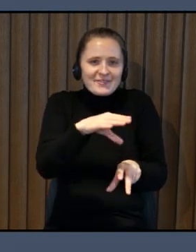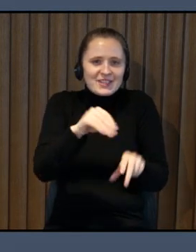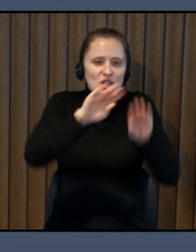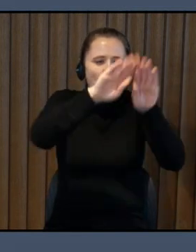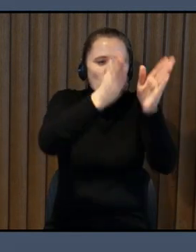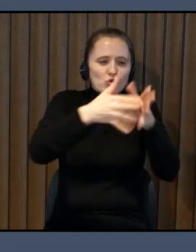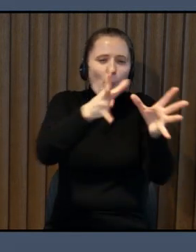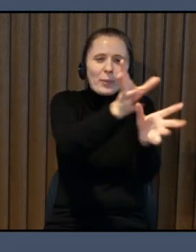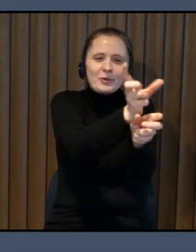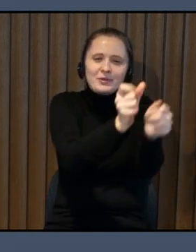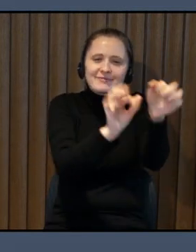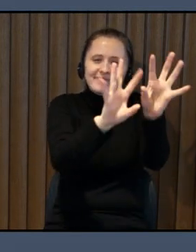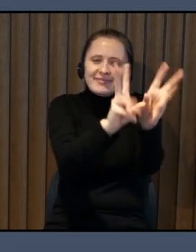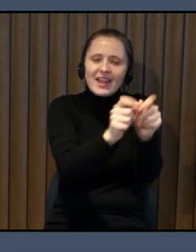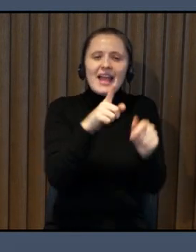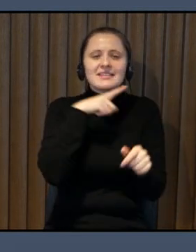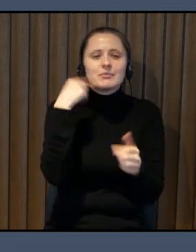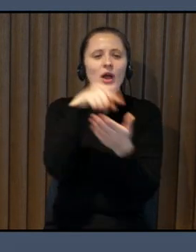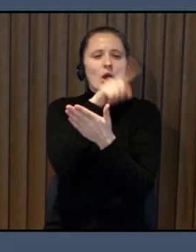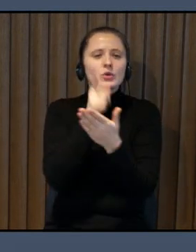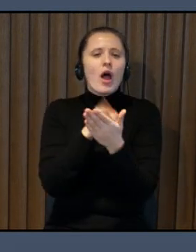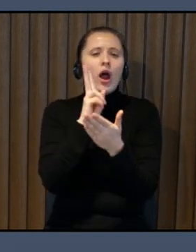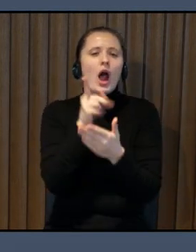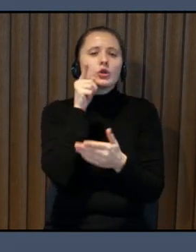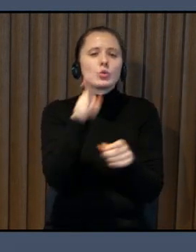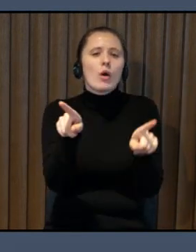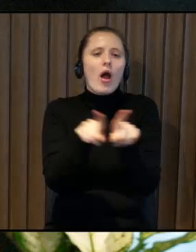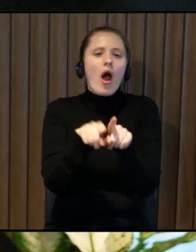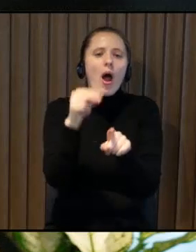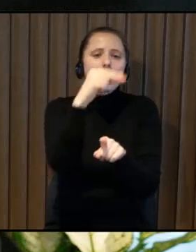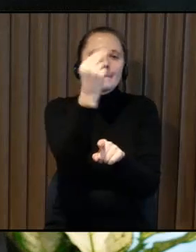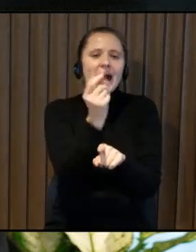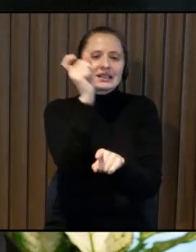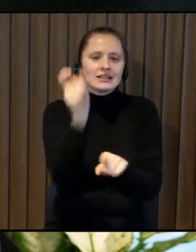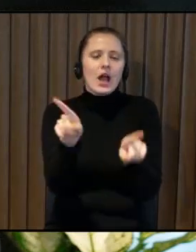into the garden, and I intentionally was touching the